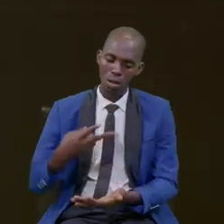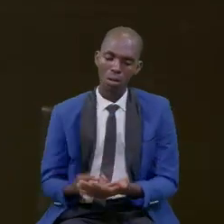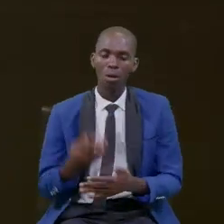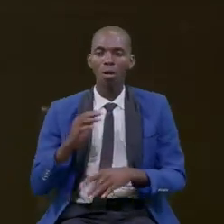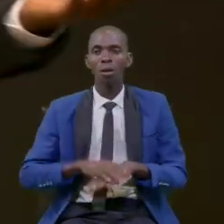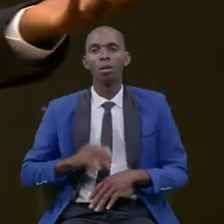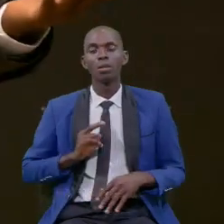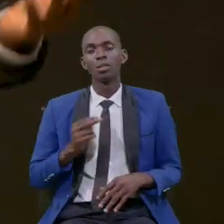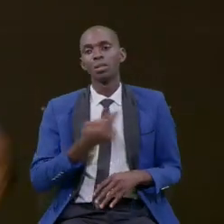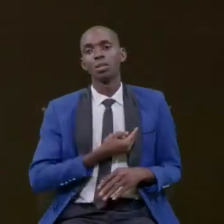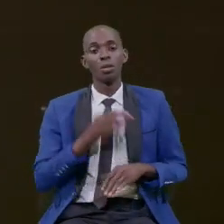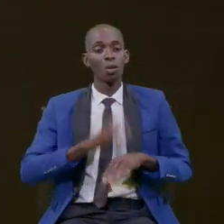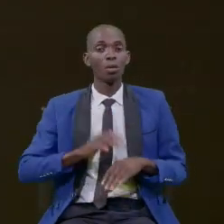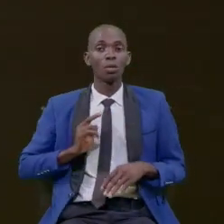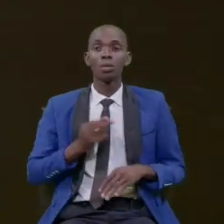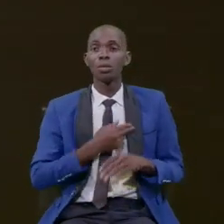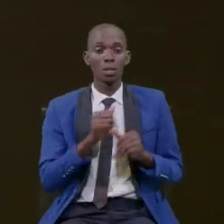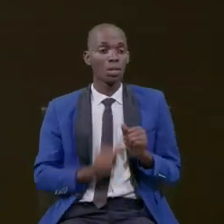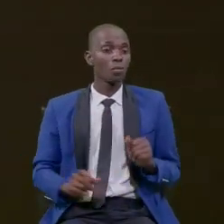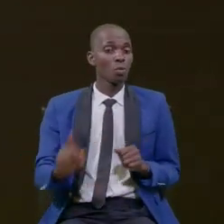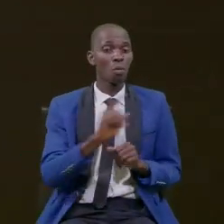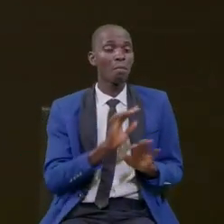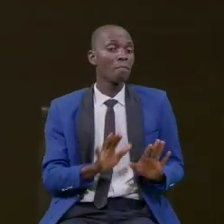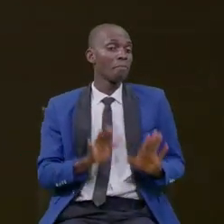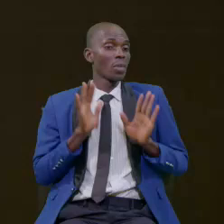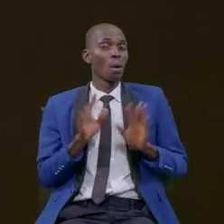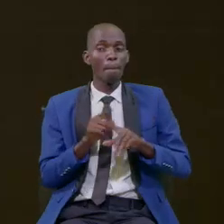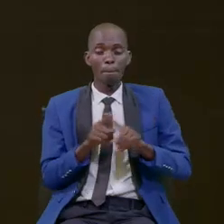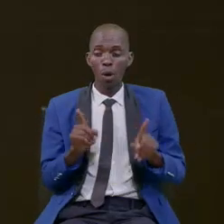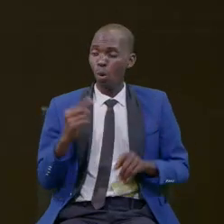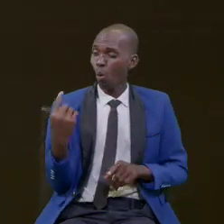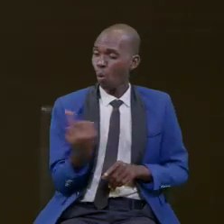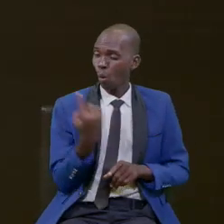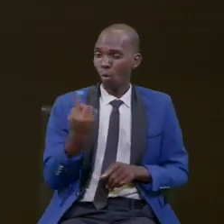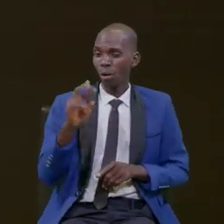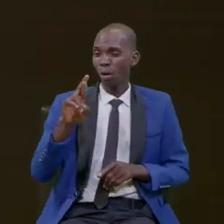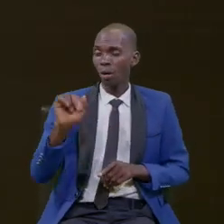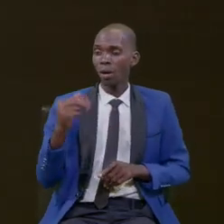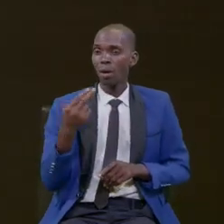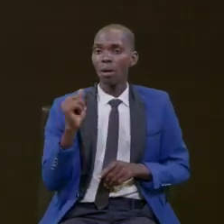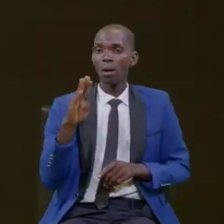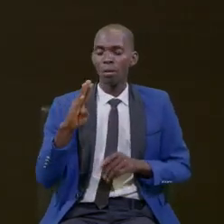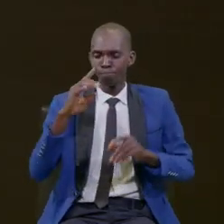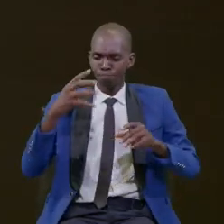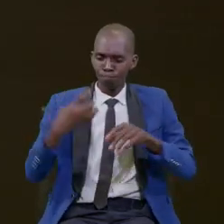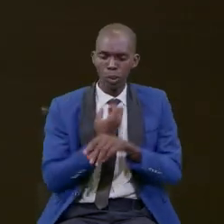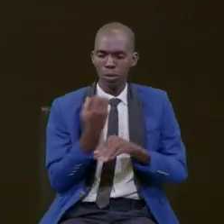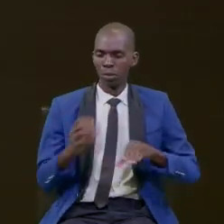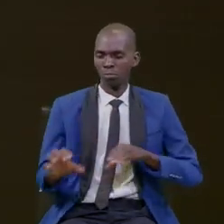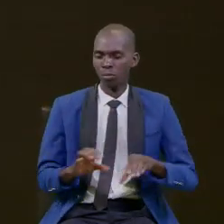us. Upon us, everybody feared, but only Rahab took action on the basis